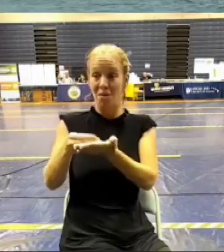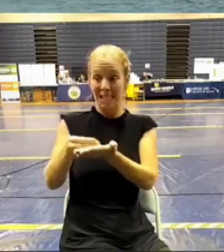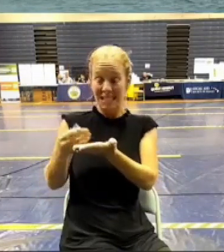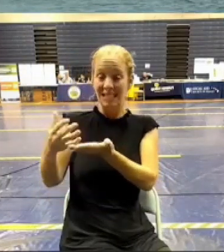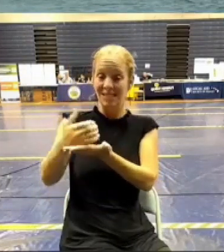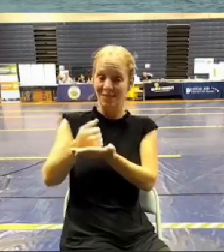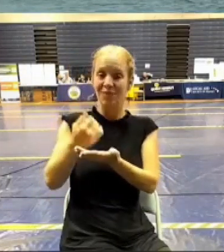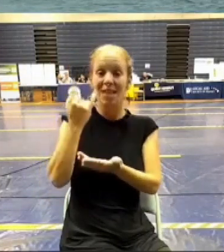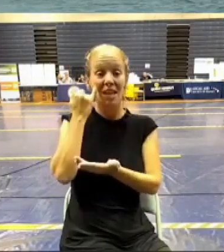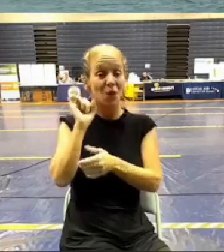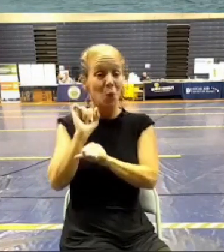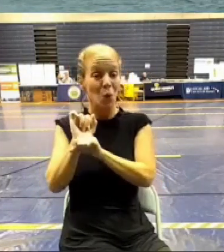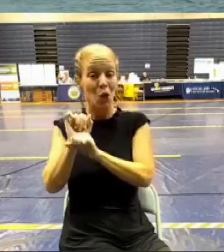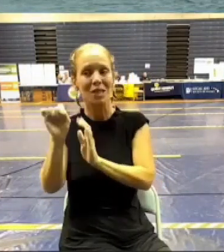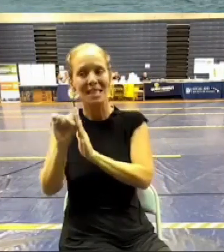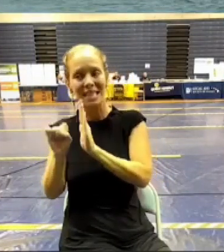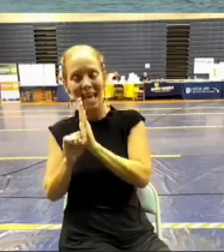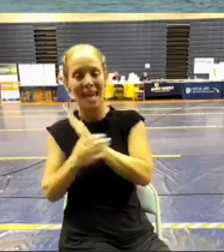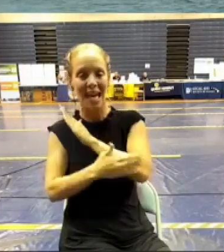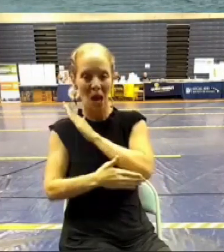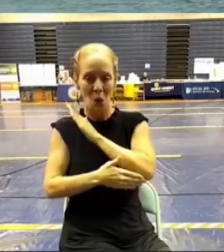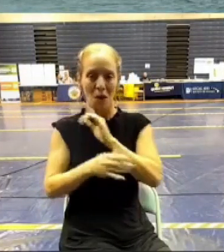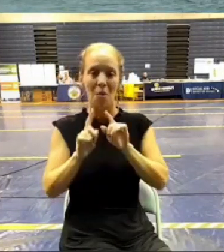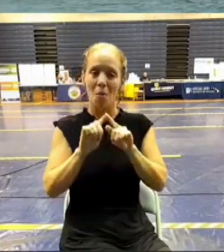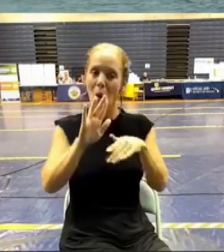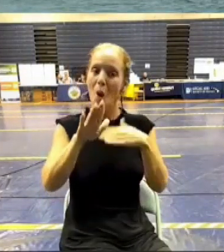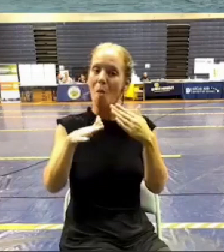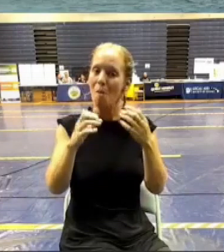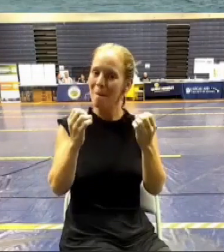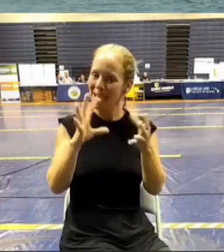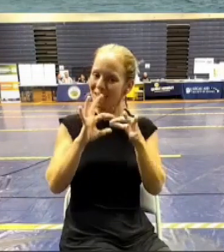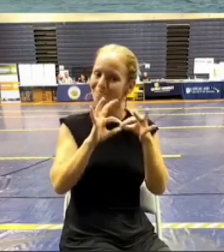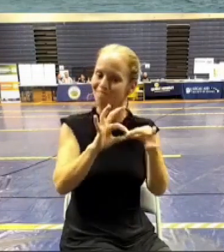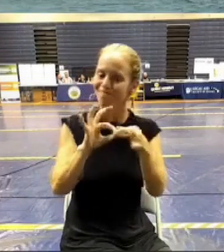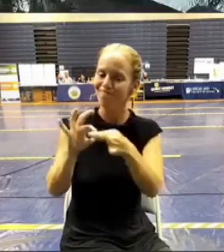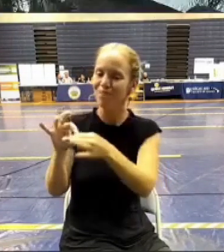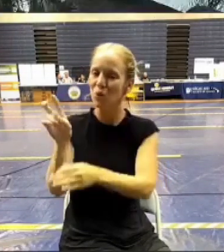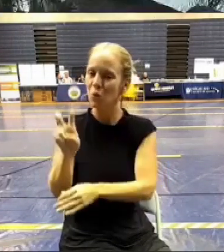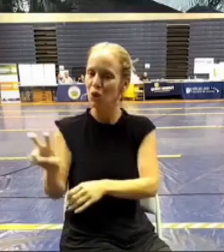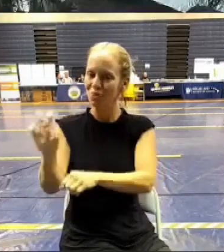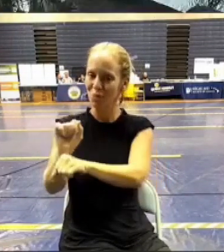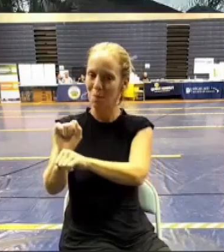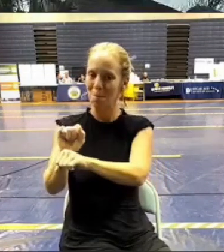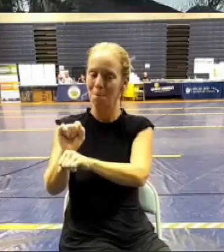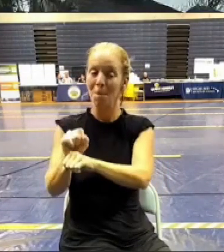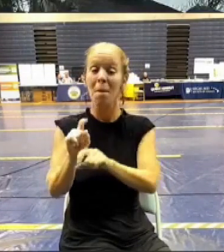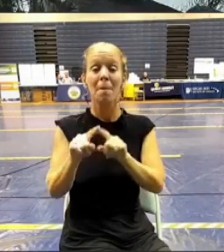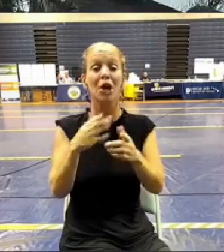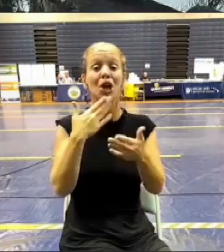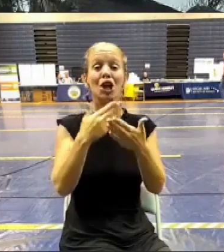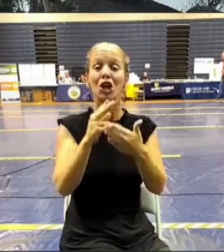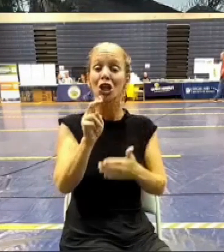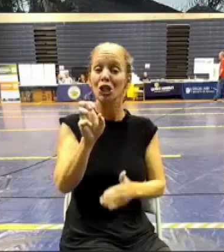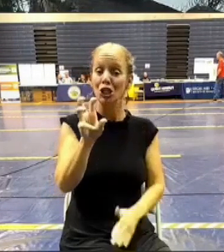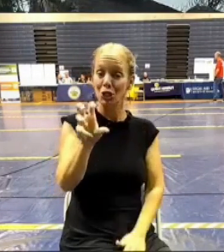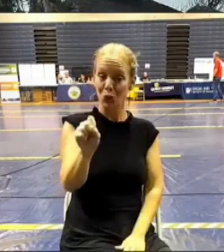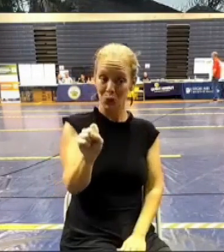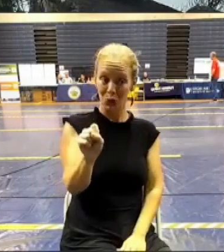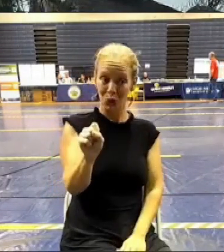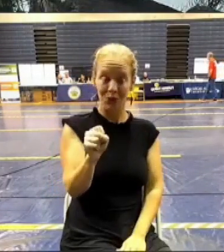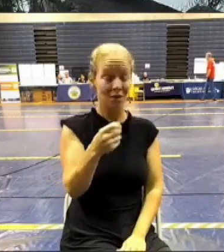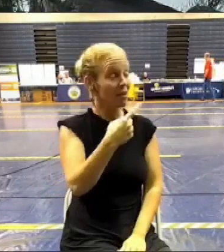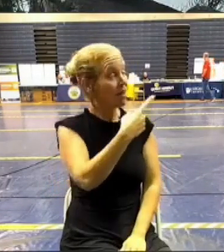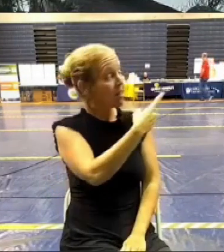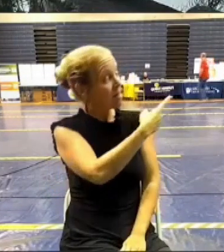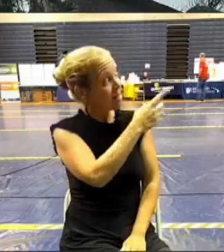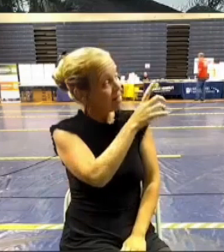county, we all have some ties to tourism. Now the good news. There is debris cleanup. This is debris